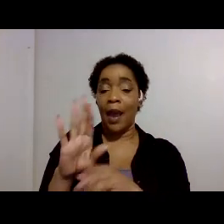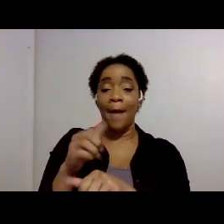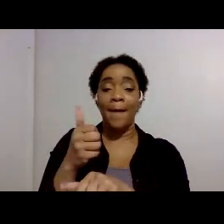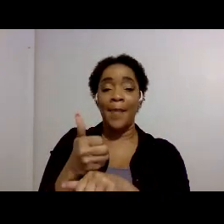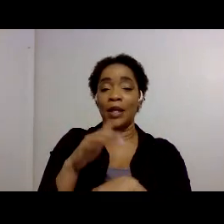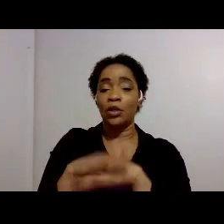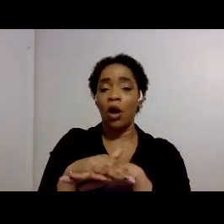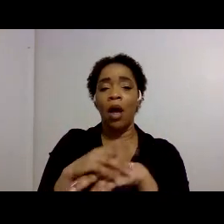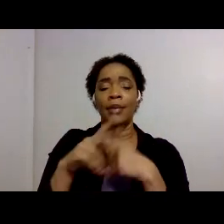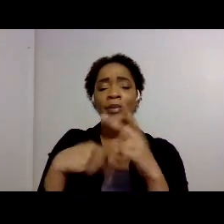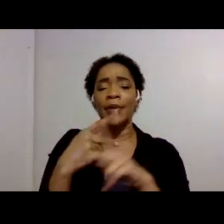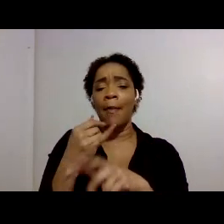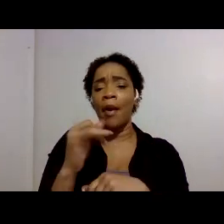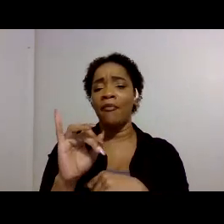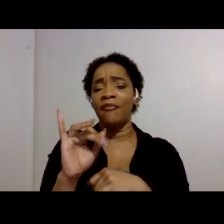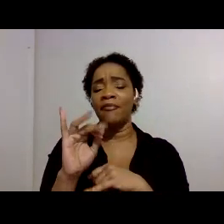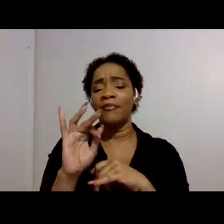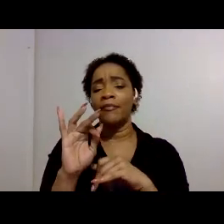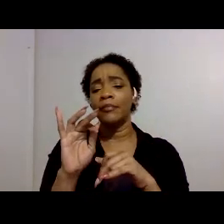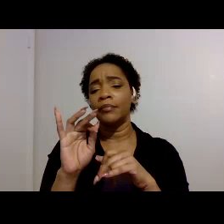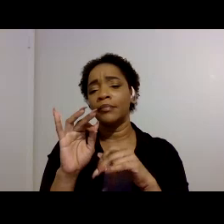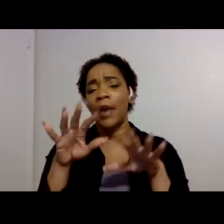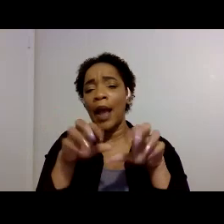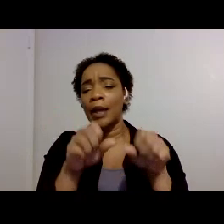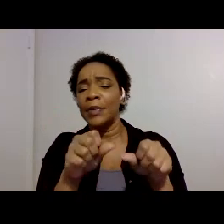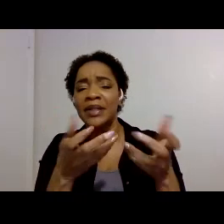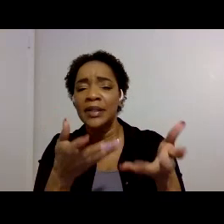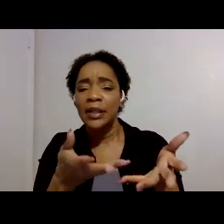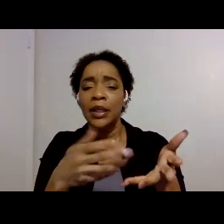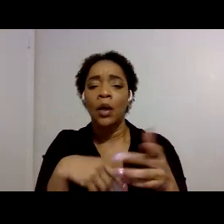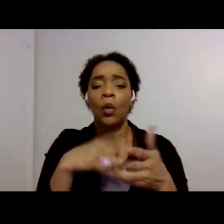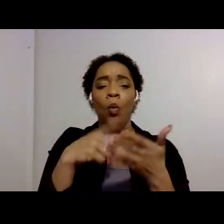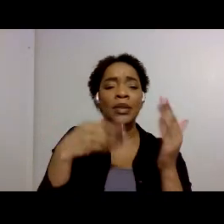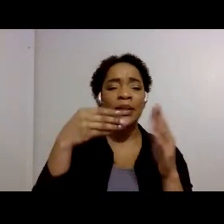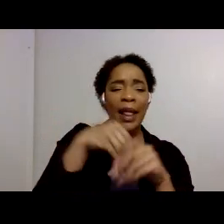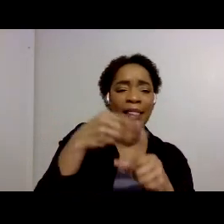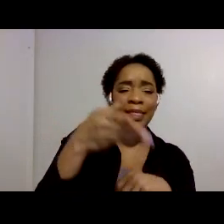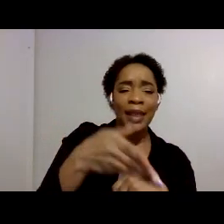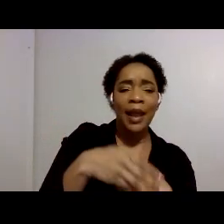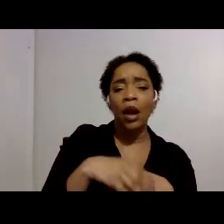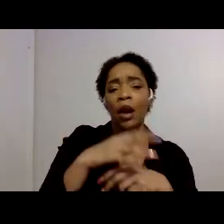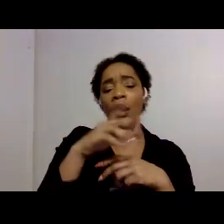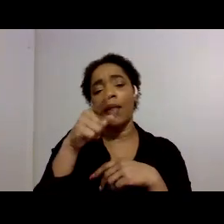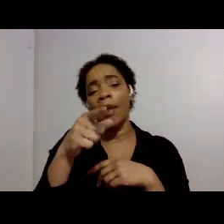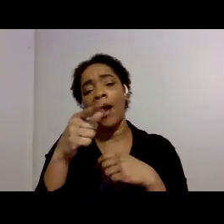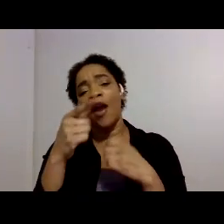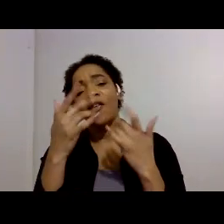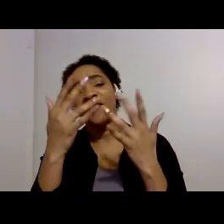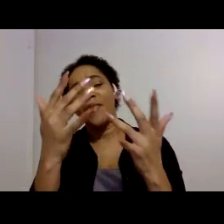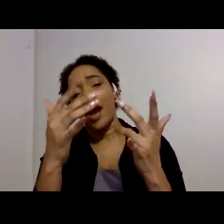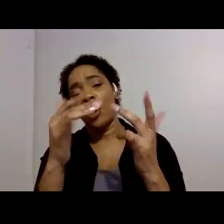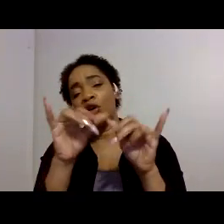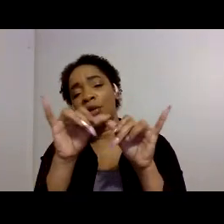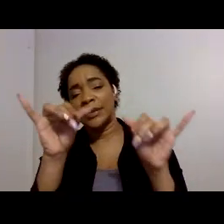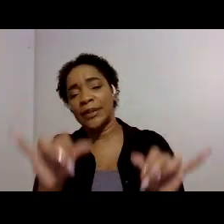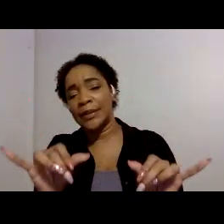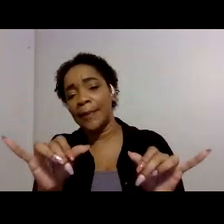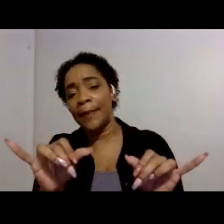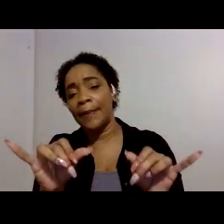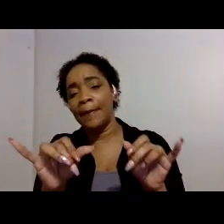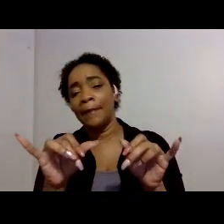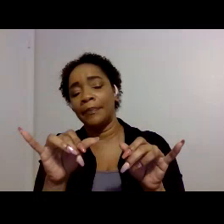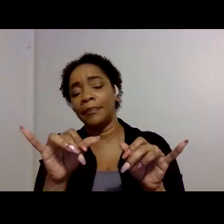contents, what the building's fire protection systems are, like their fire alarm system, sprinkler, fire doors, etc.,